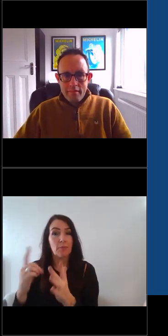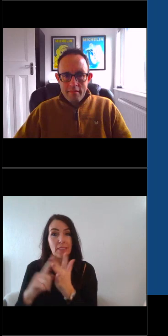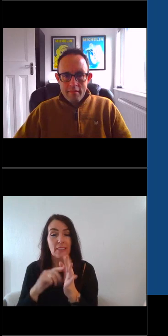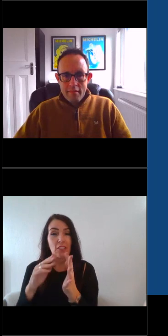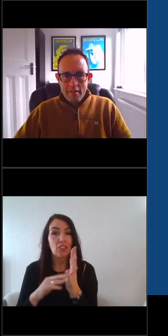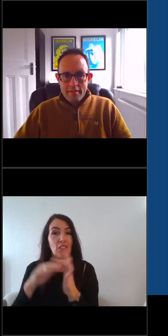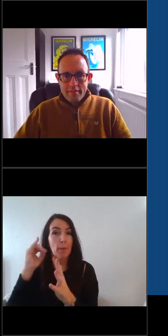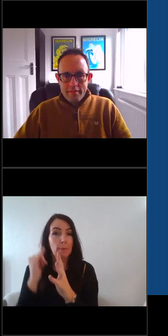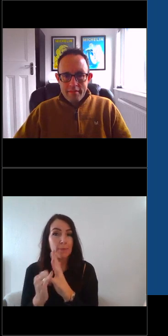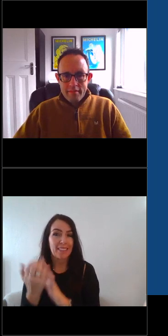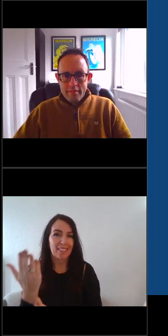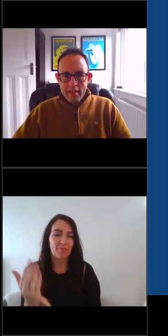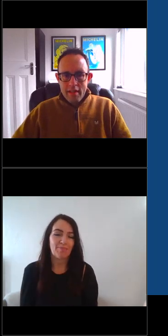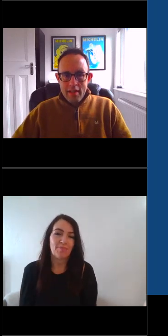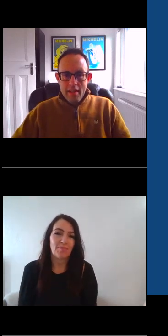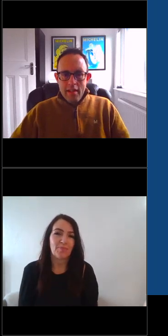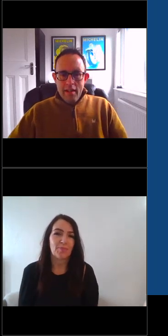us started.